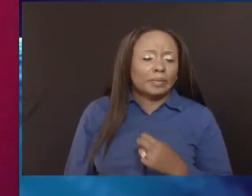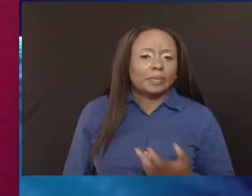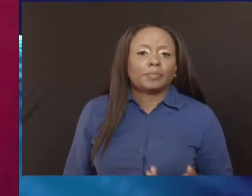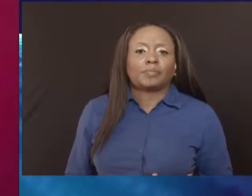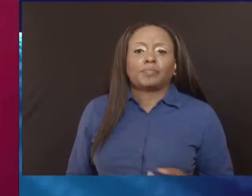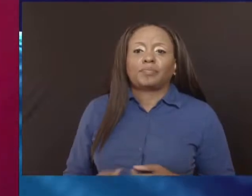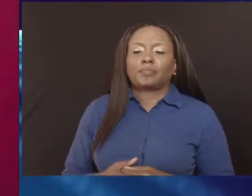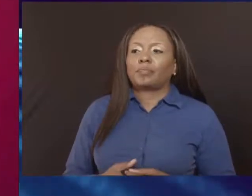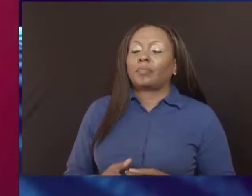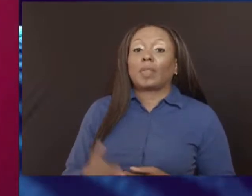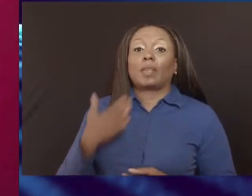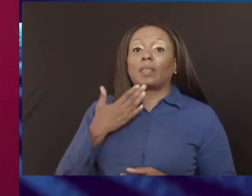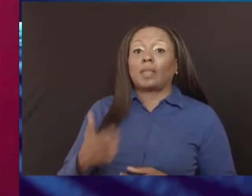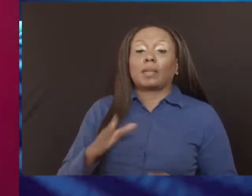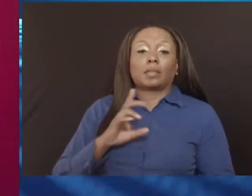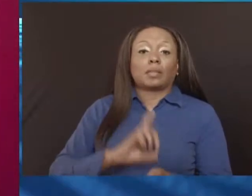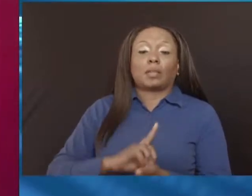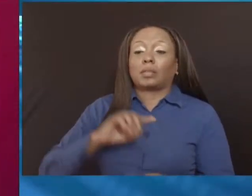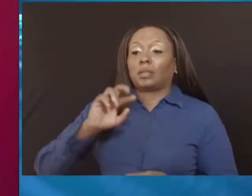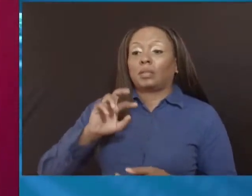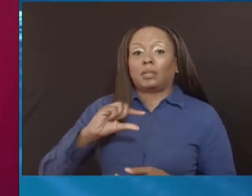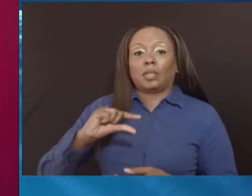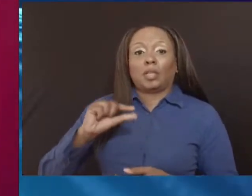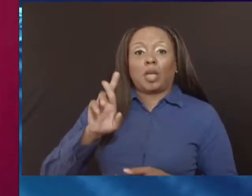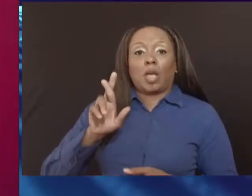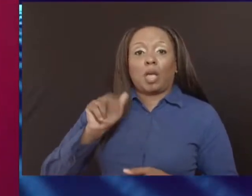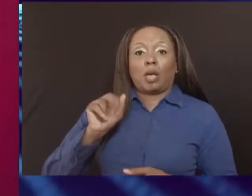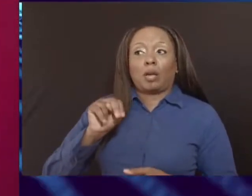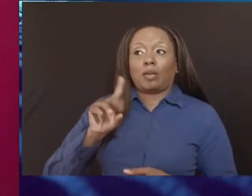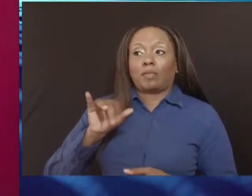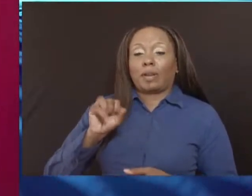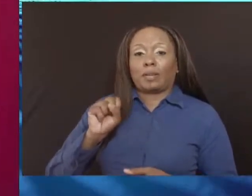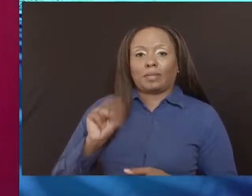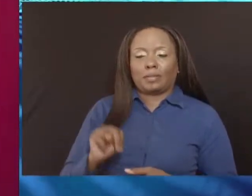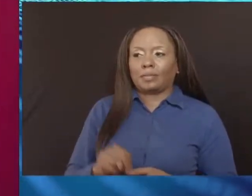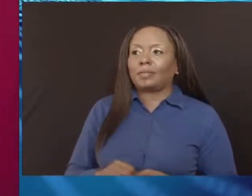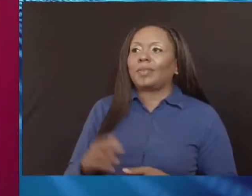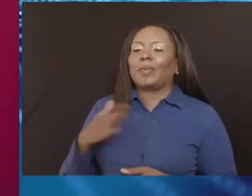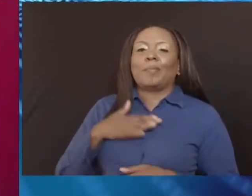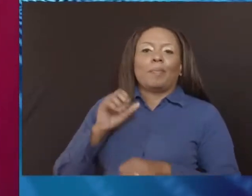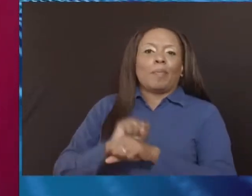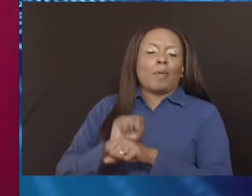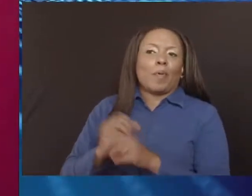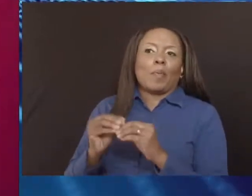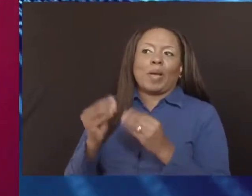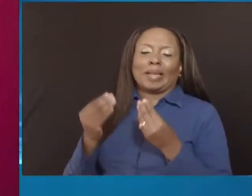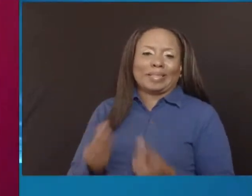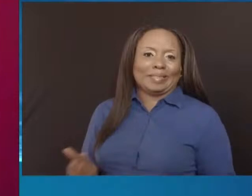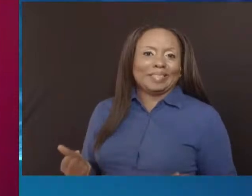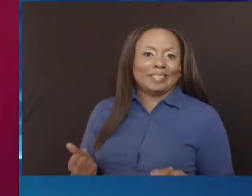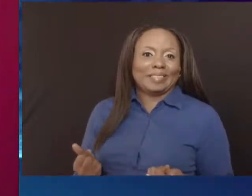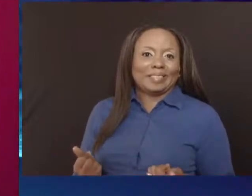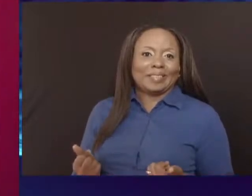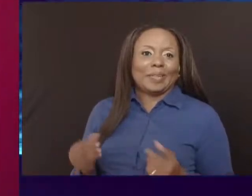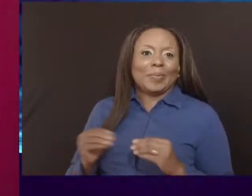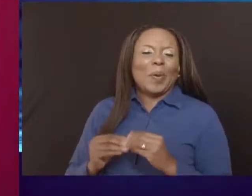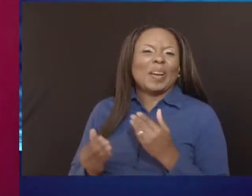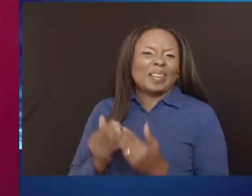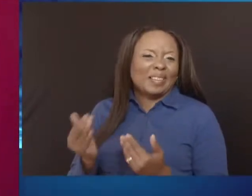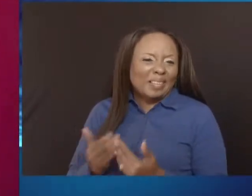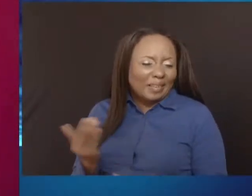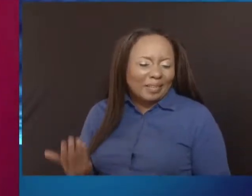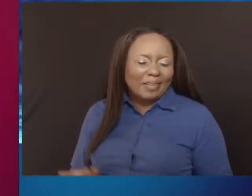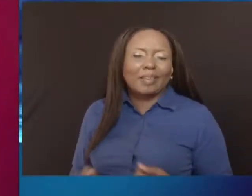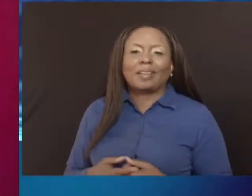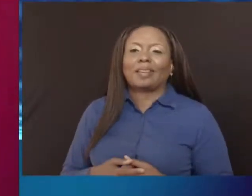want to thank Dr. Grandison for her presentation because she's made my work a whole lot easier. But one key theme that I want